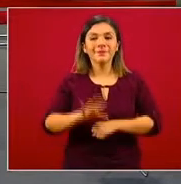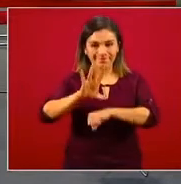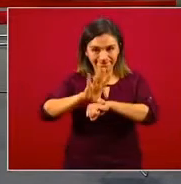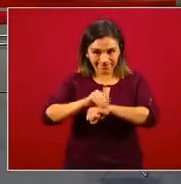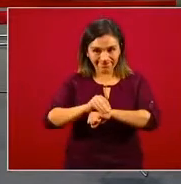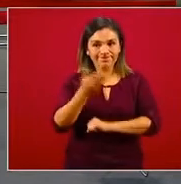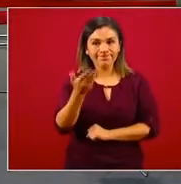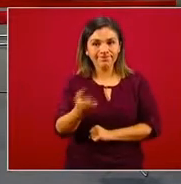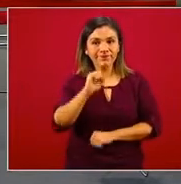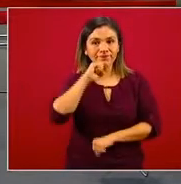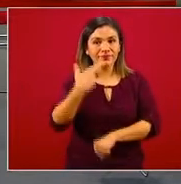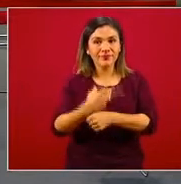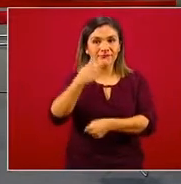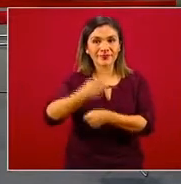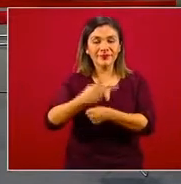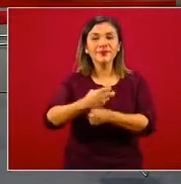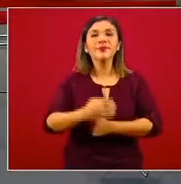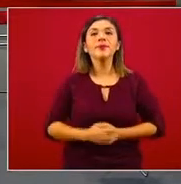Q&A.